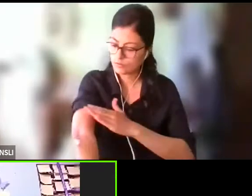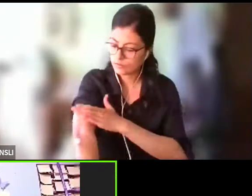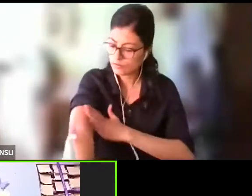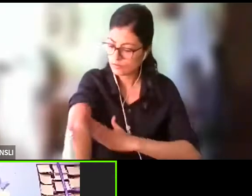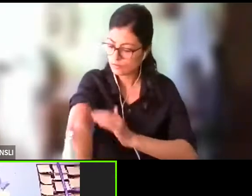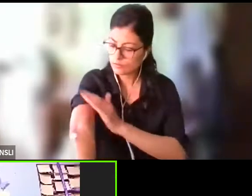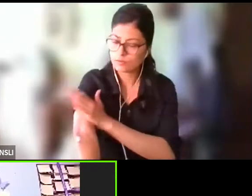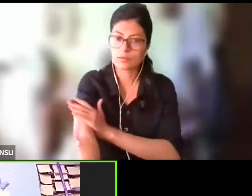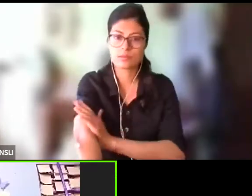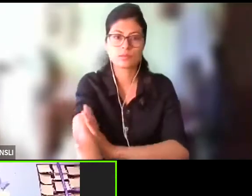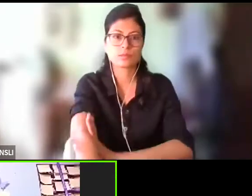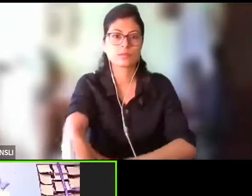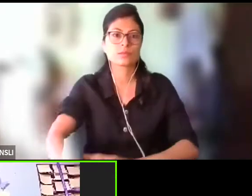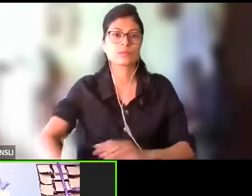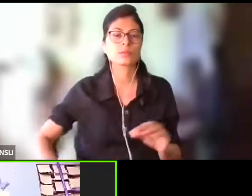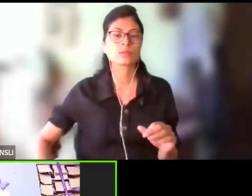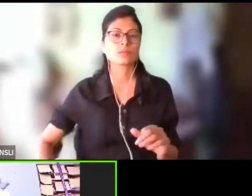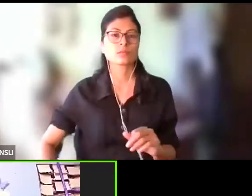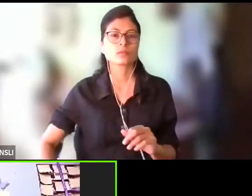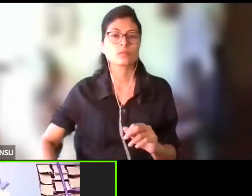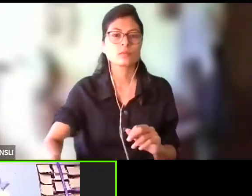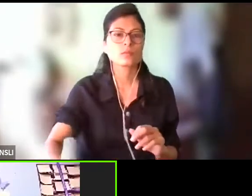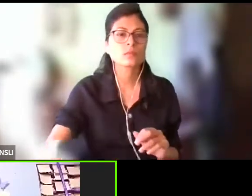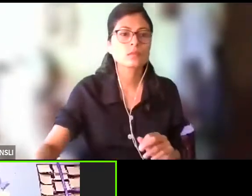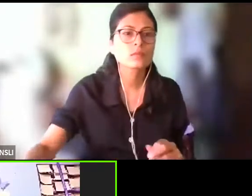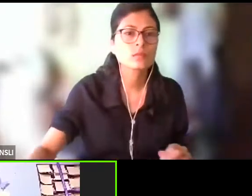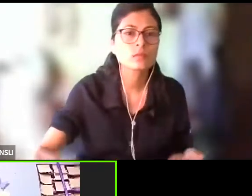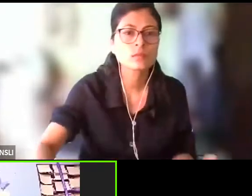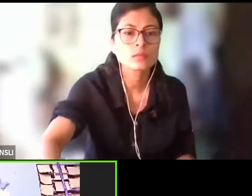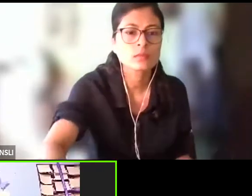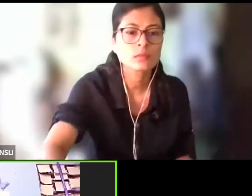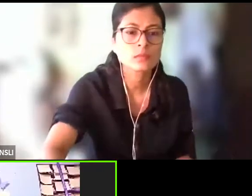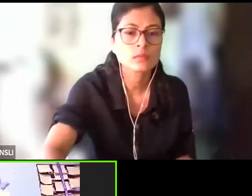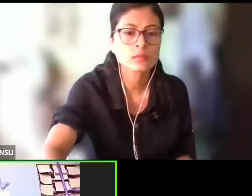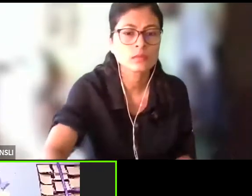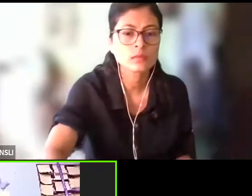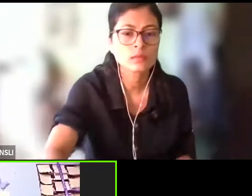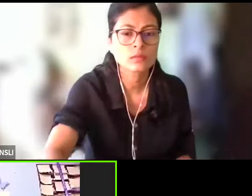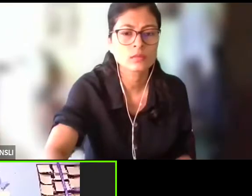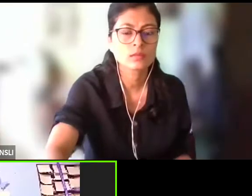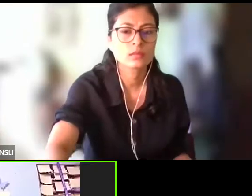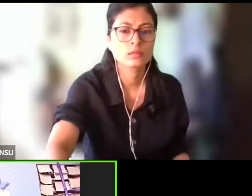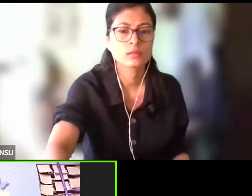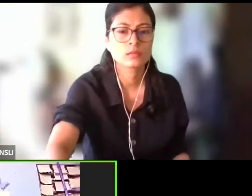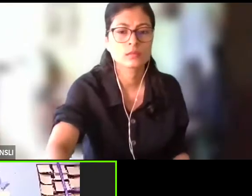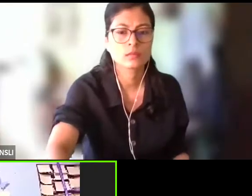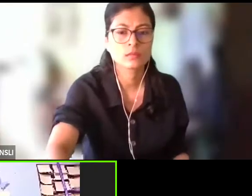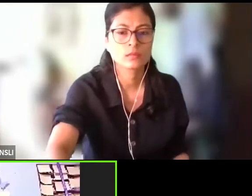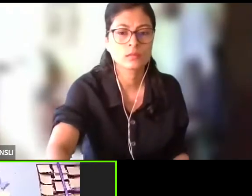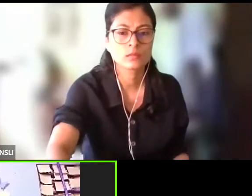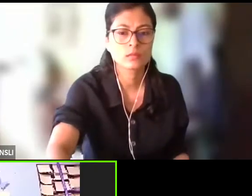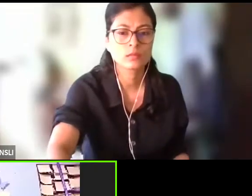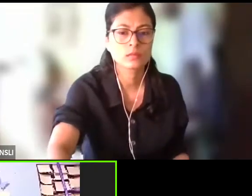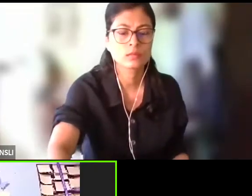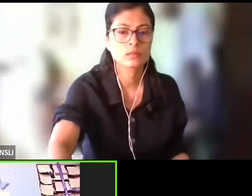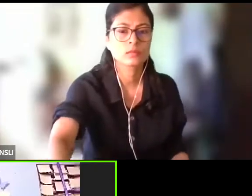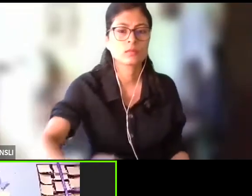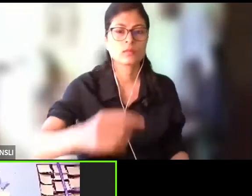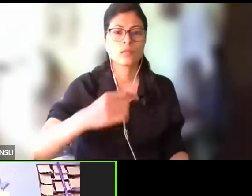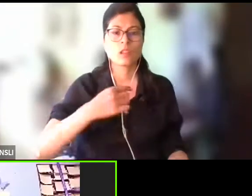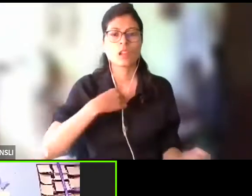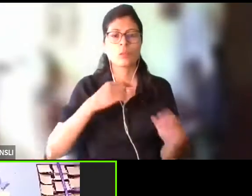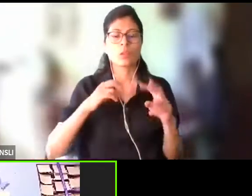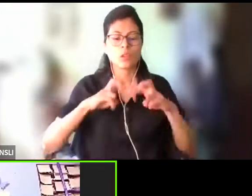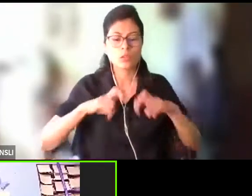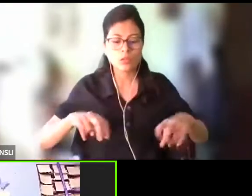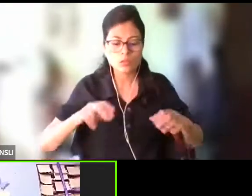a national platform that runs pilot Red Plus project in Cameroon. And we realized from research that women included in this project